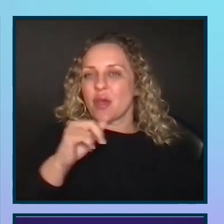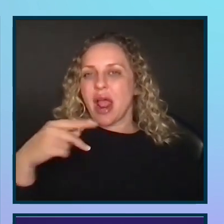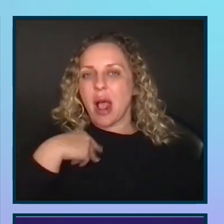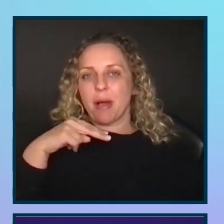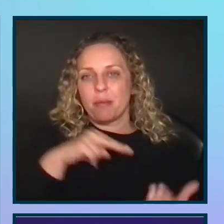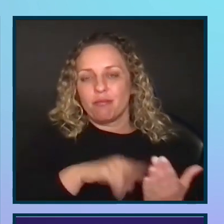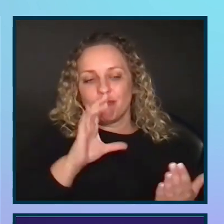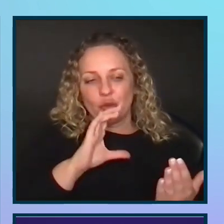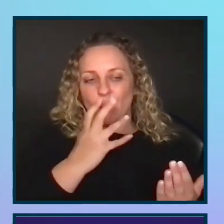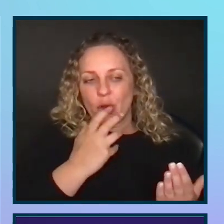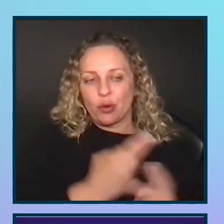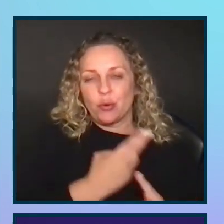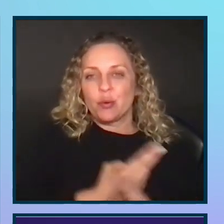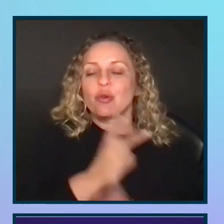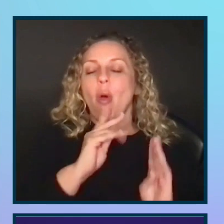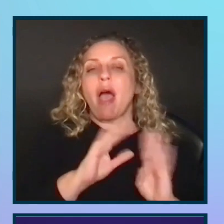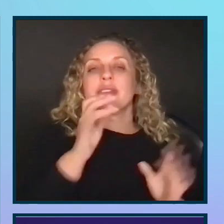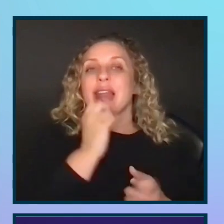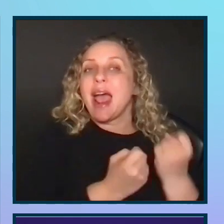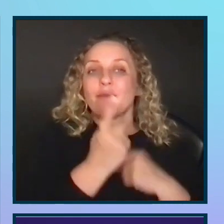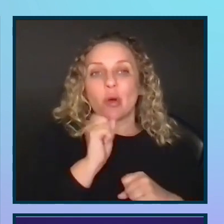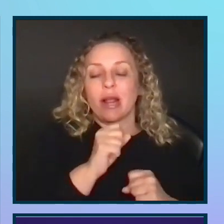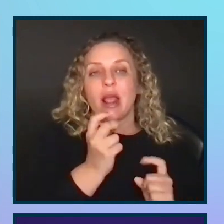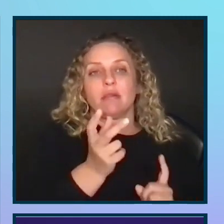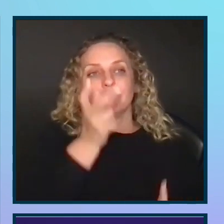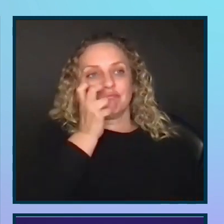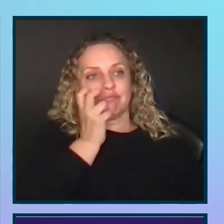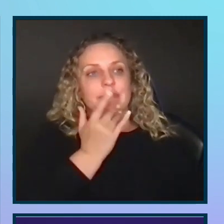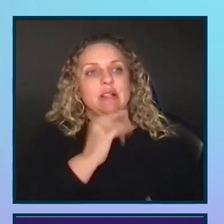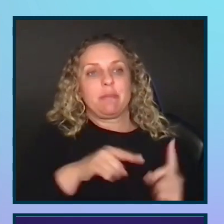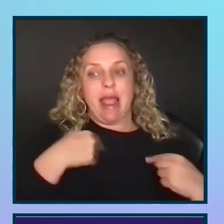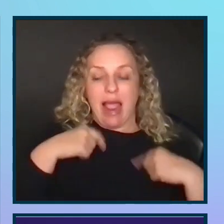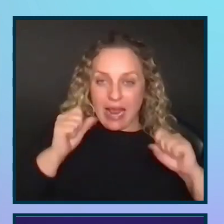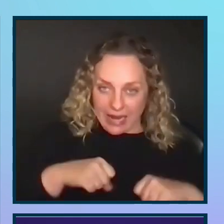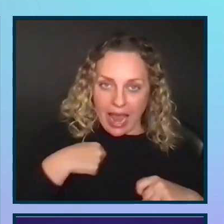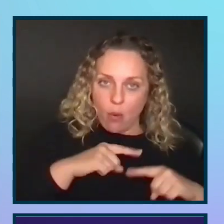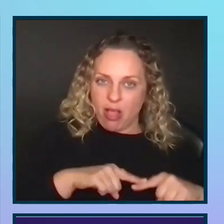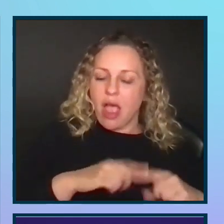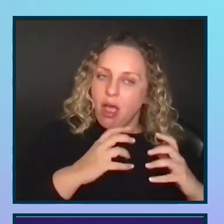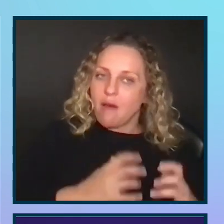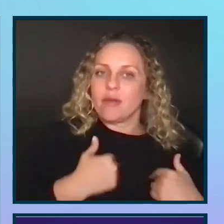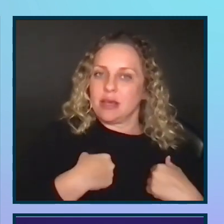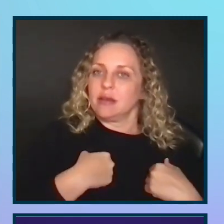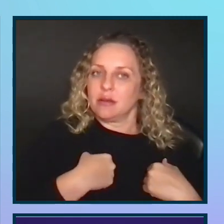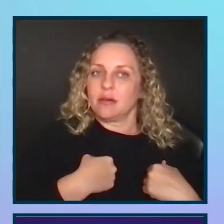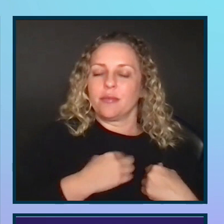looking for. Obviously not everyone can perceive color, but for me as somebody who can, I rely on it heavily.